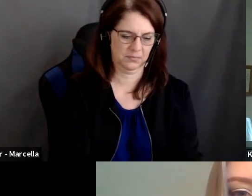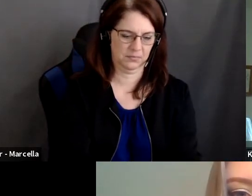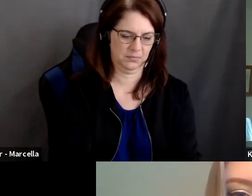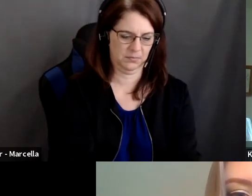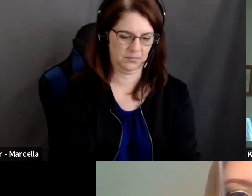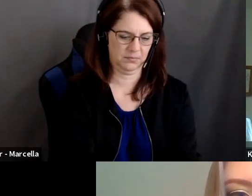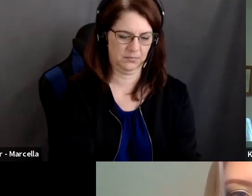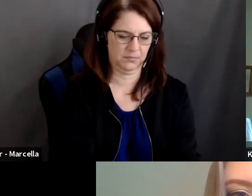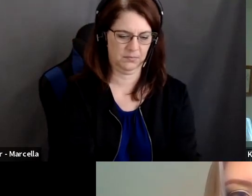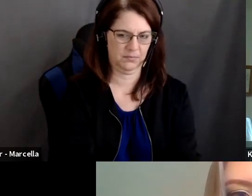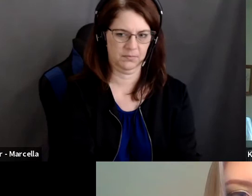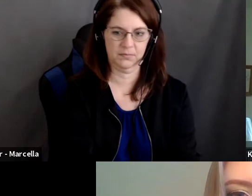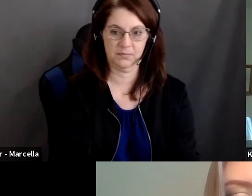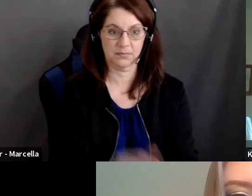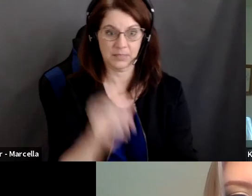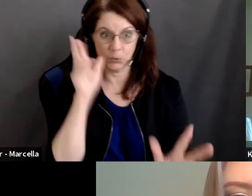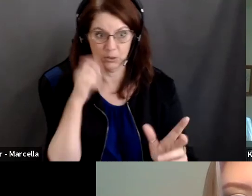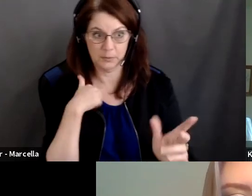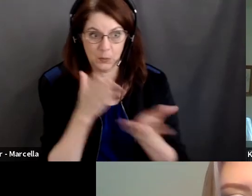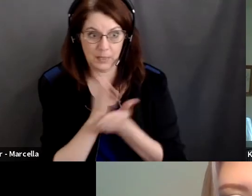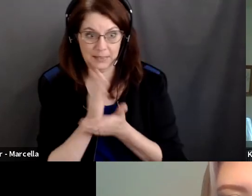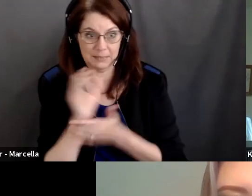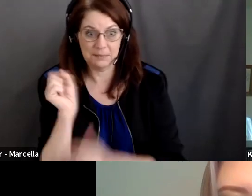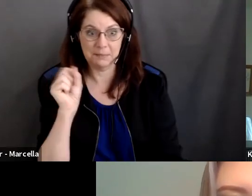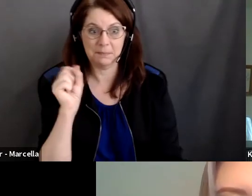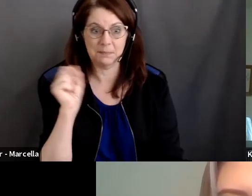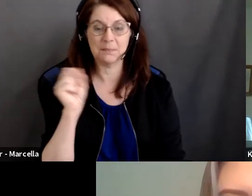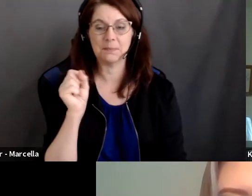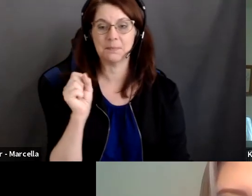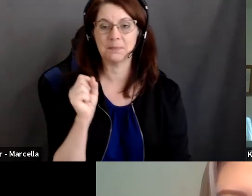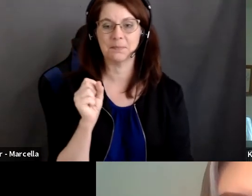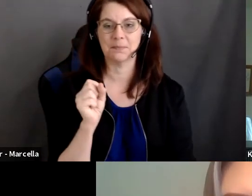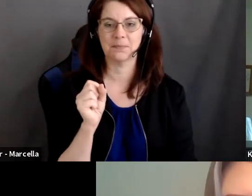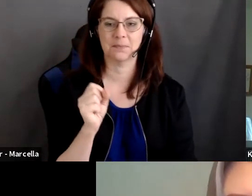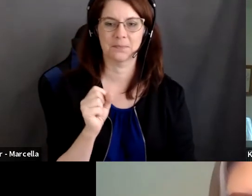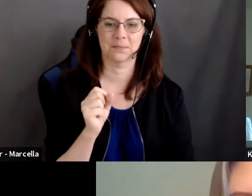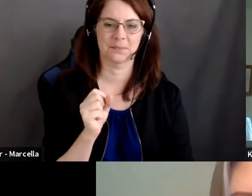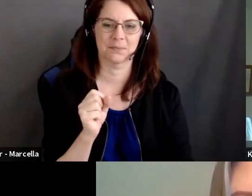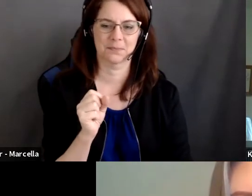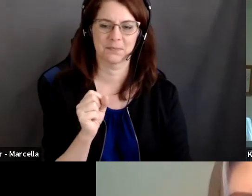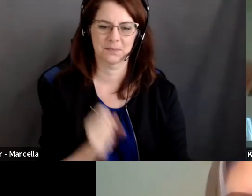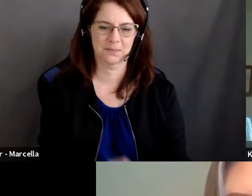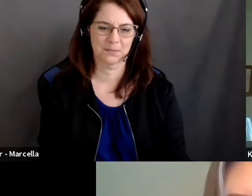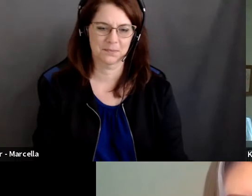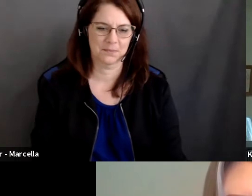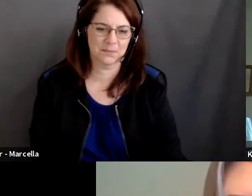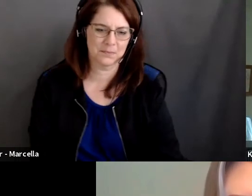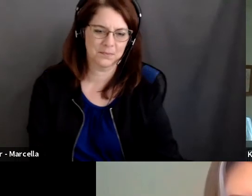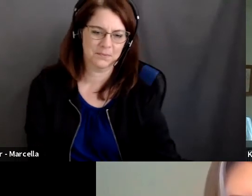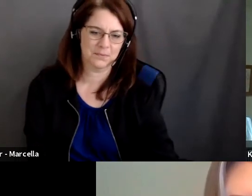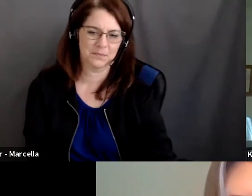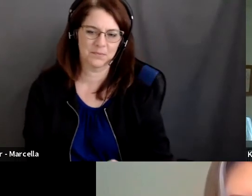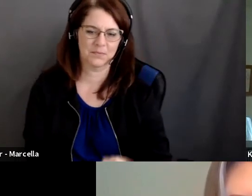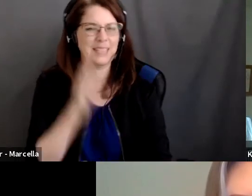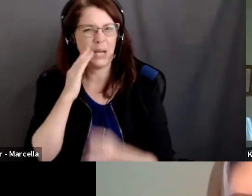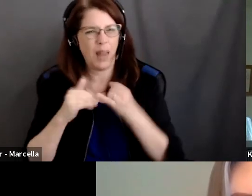I coming through okay? Yep, you're clear. There we go. Okay. Sorry about that. Oh, no. I know I was staticky